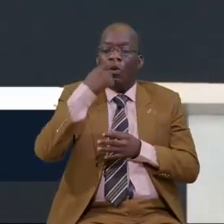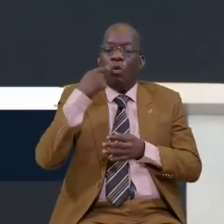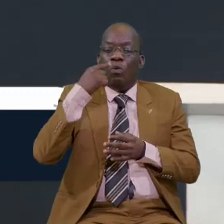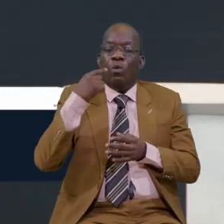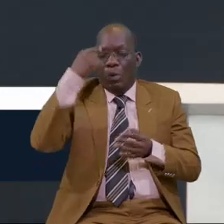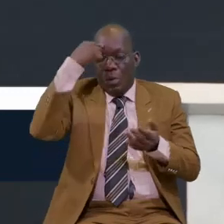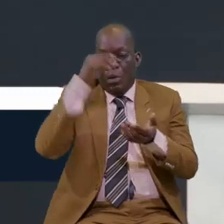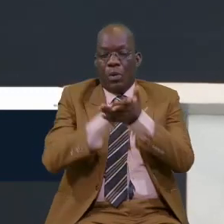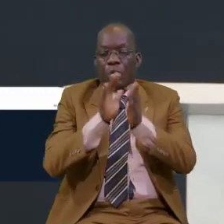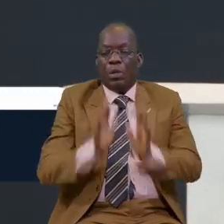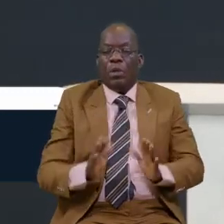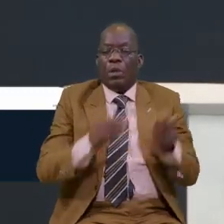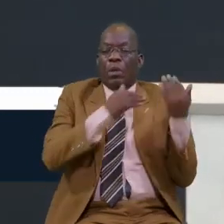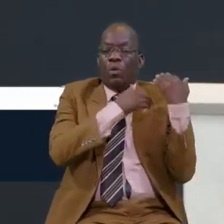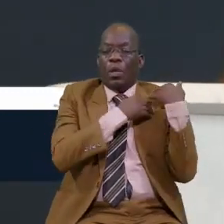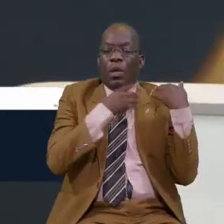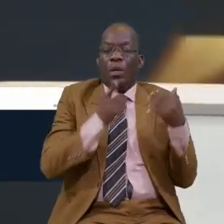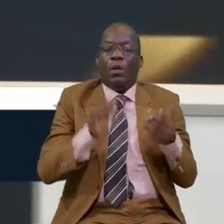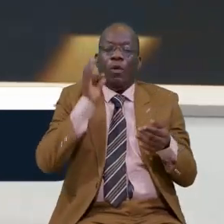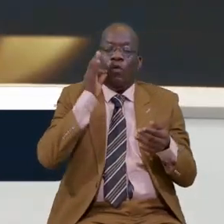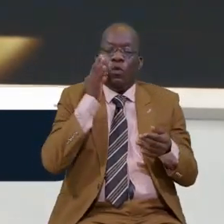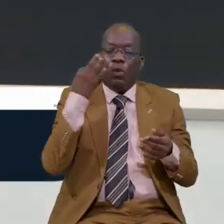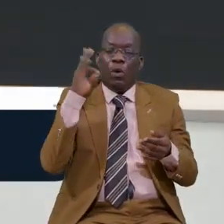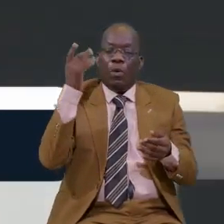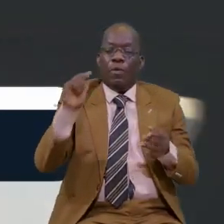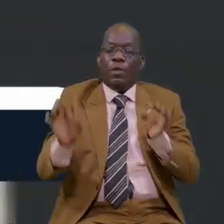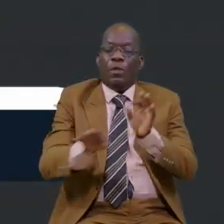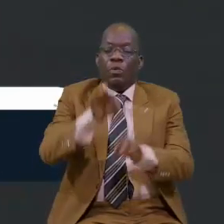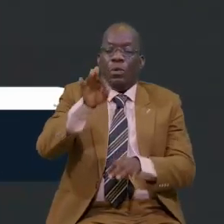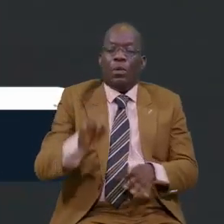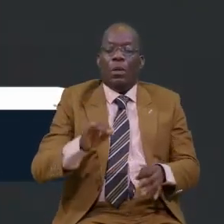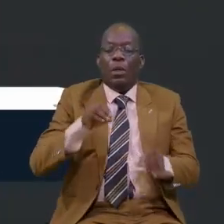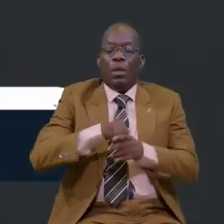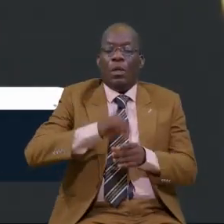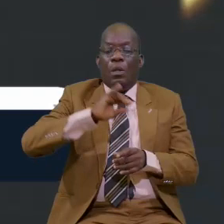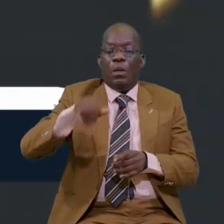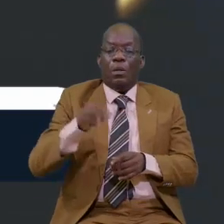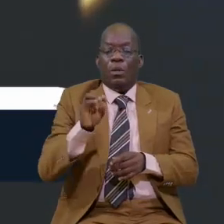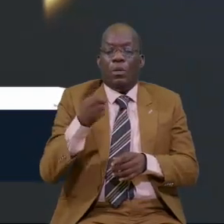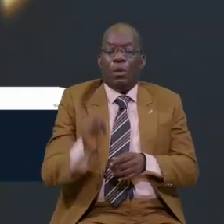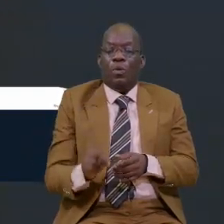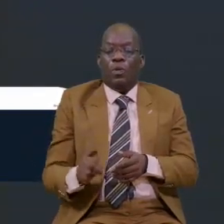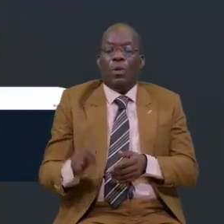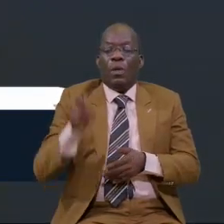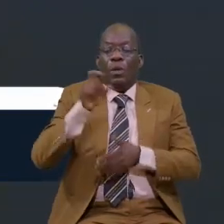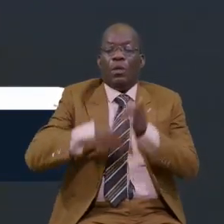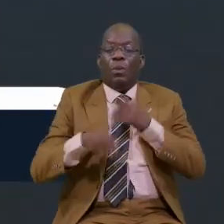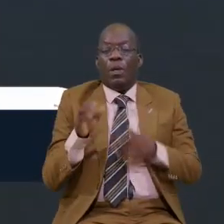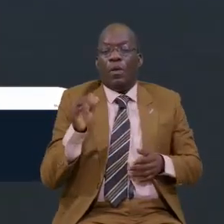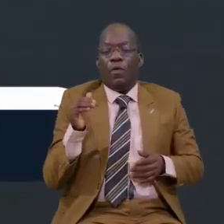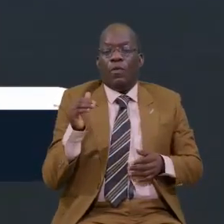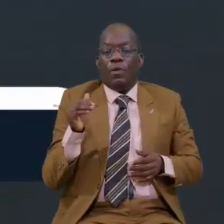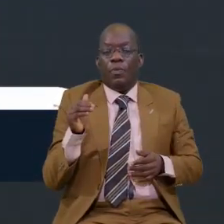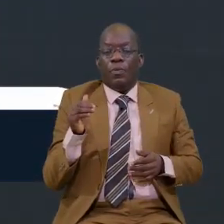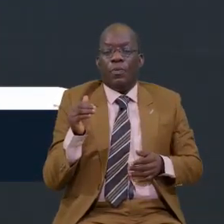bear the fruits of the Spirit. In John chapter 15, reading from